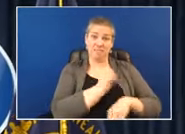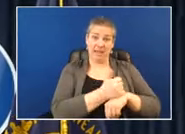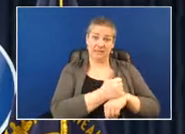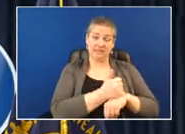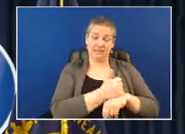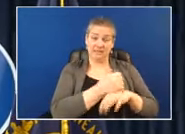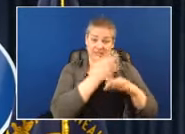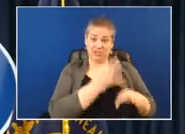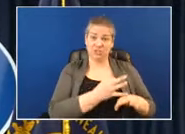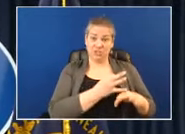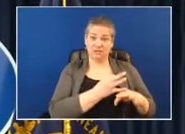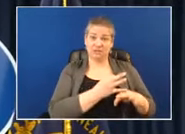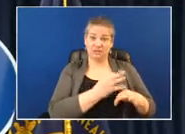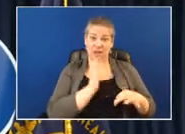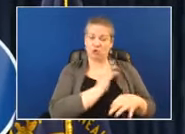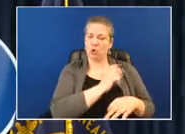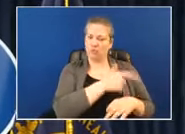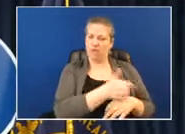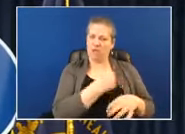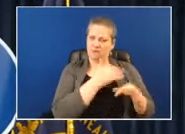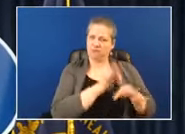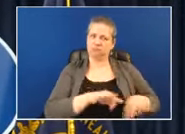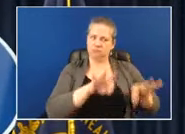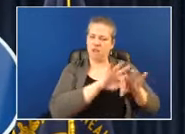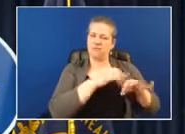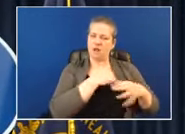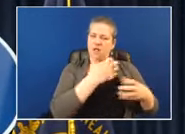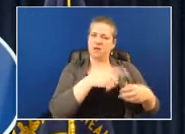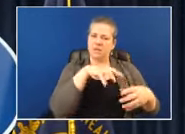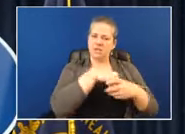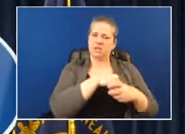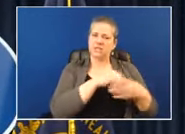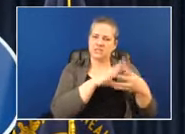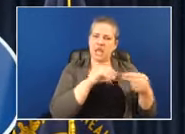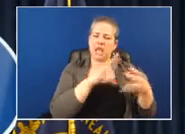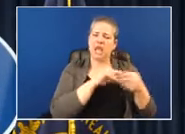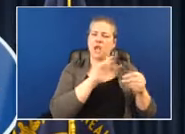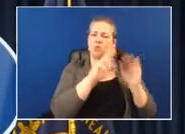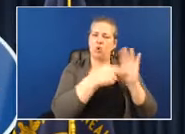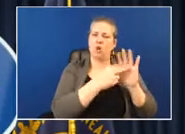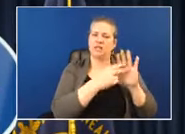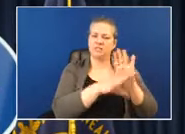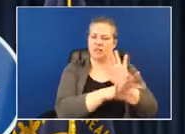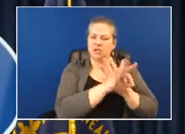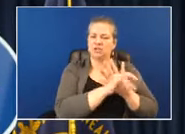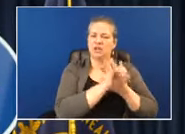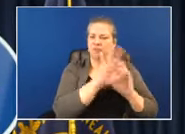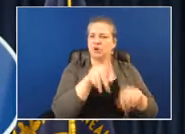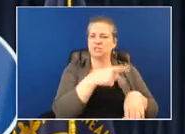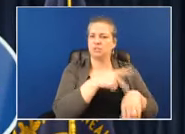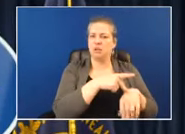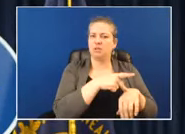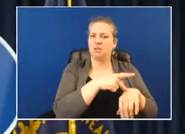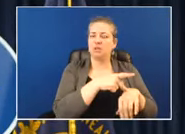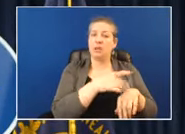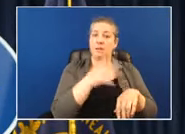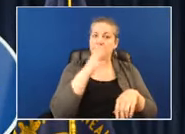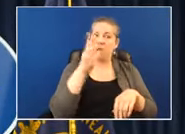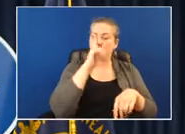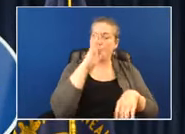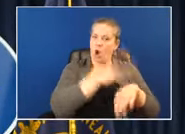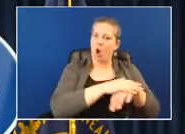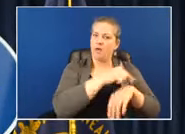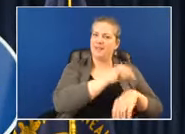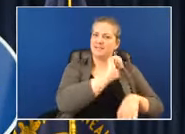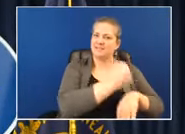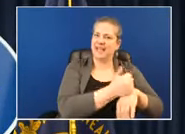not just say, but an actual role in selection of principals. Parents are on that. That's a big part of it. And